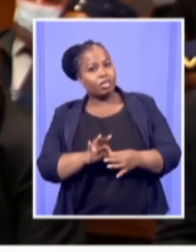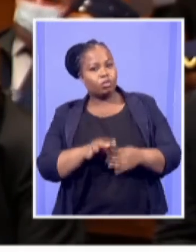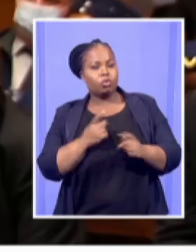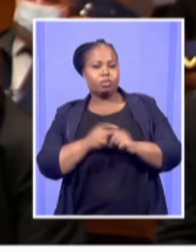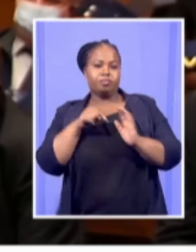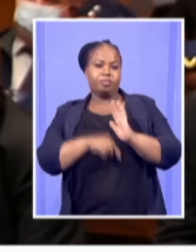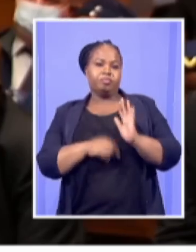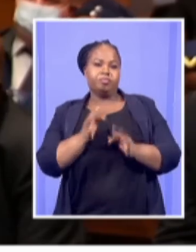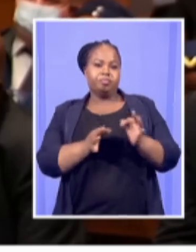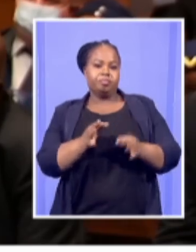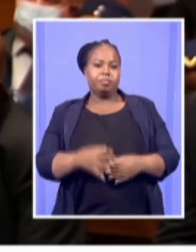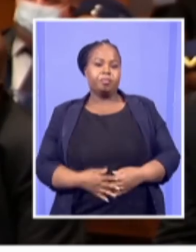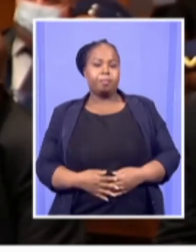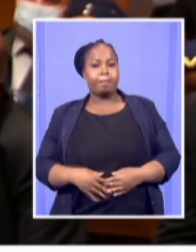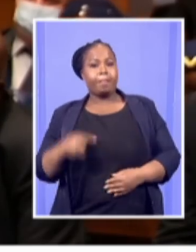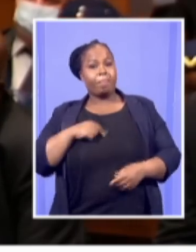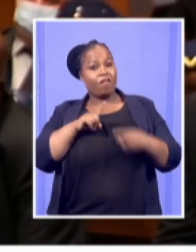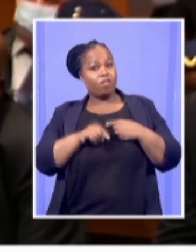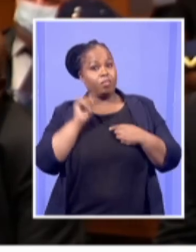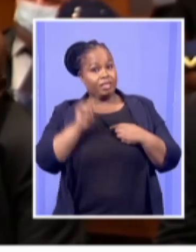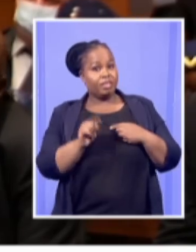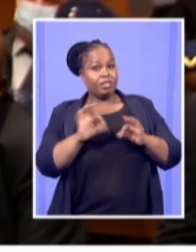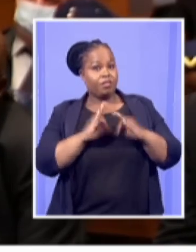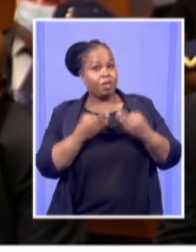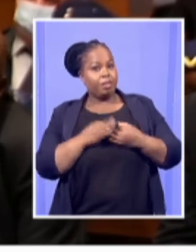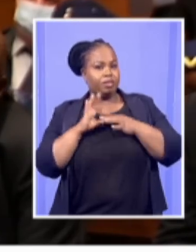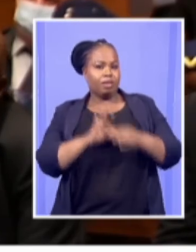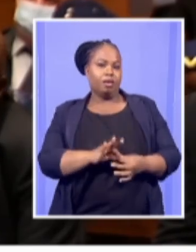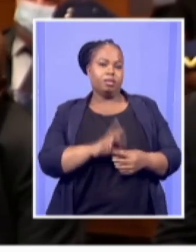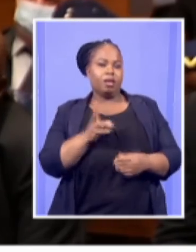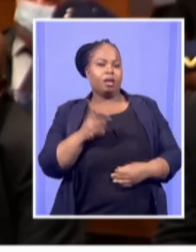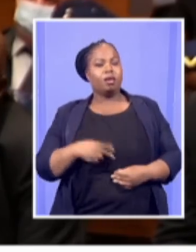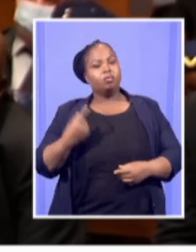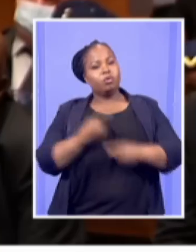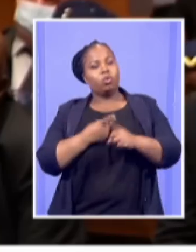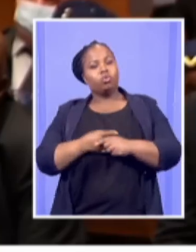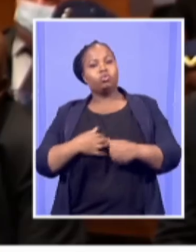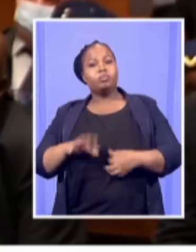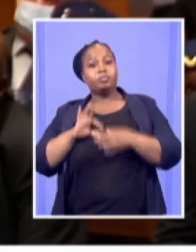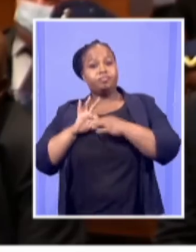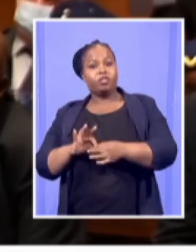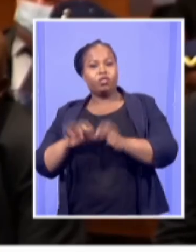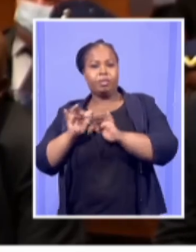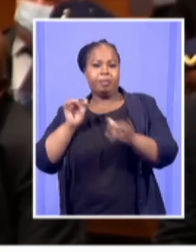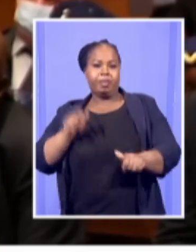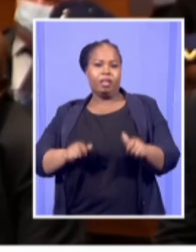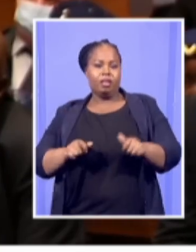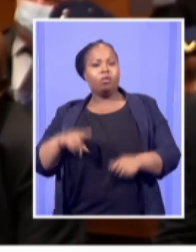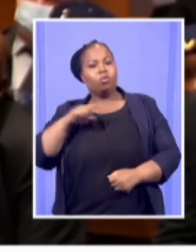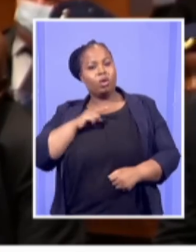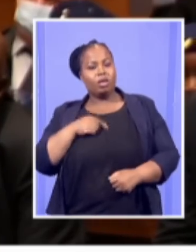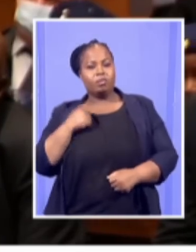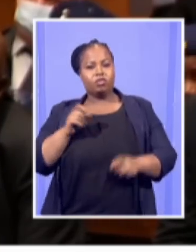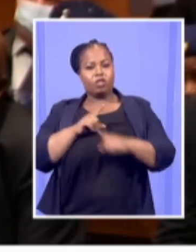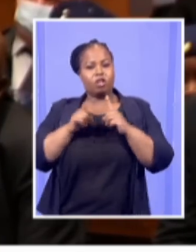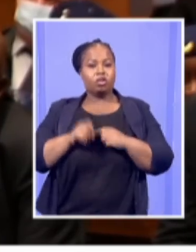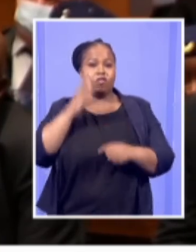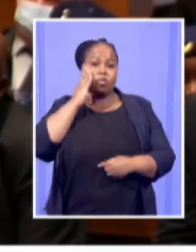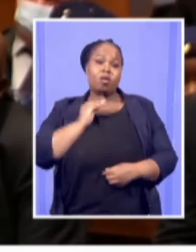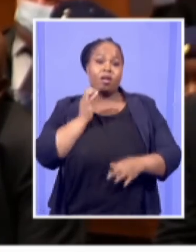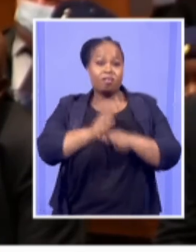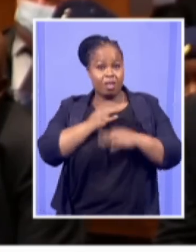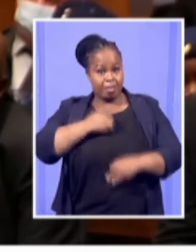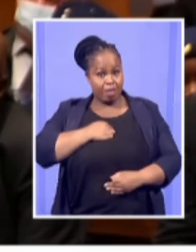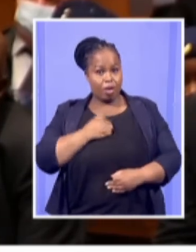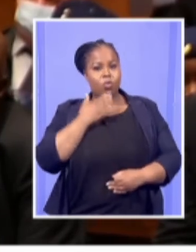above. Apart from the family ties, I also have strong spiritual ties to the Republic. I embraced this culture from my grandfather,